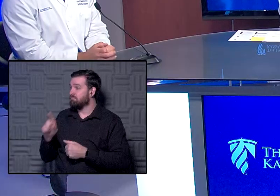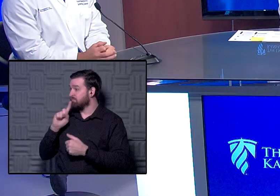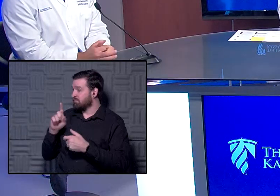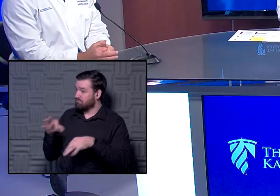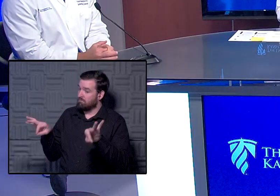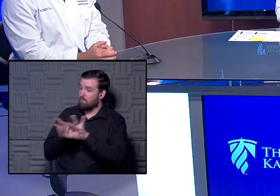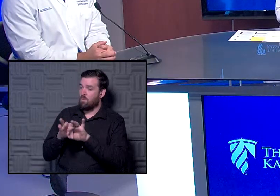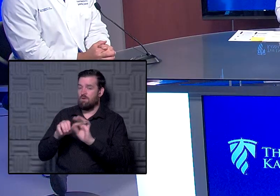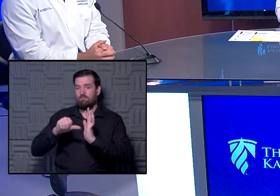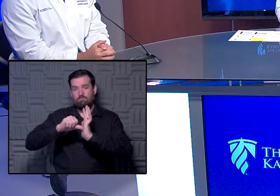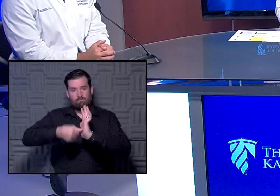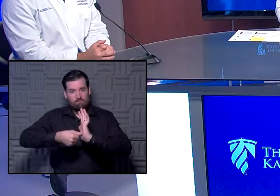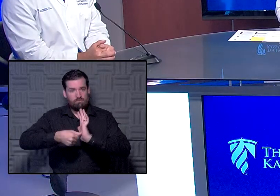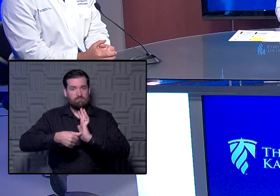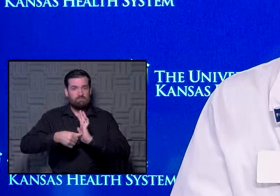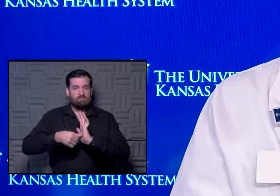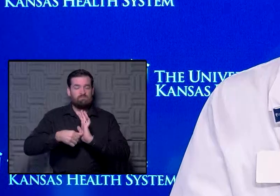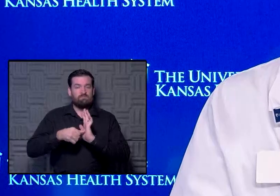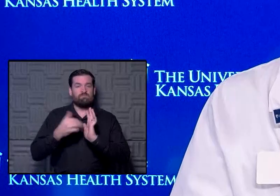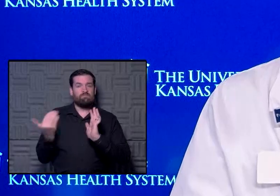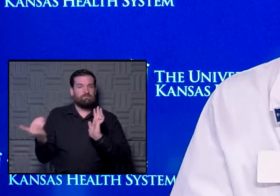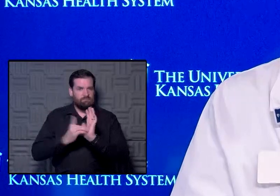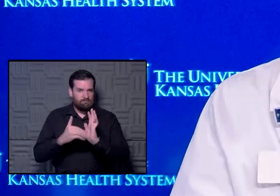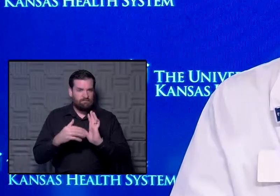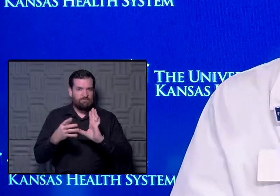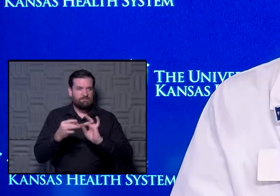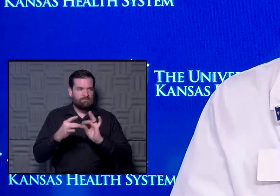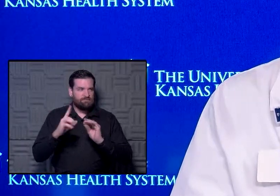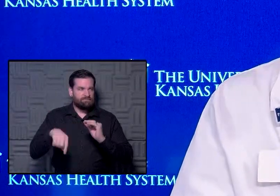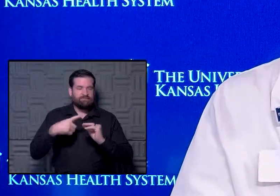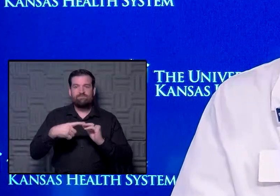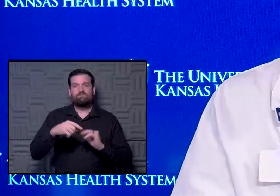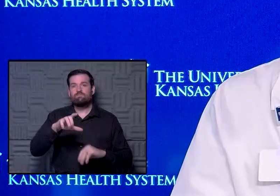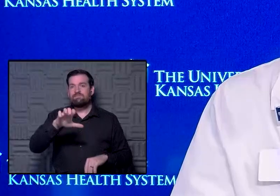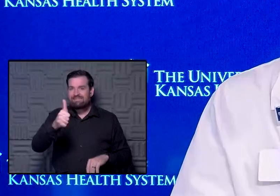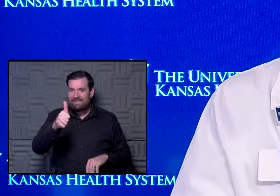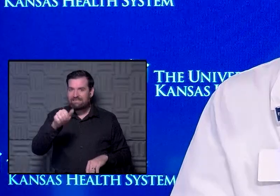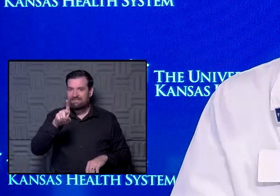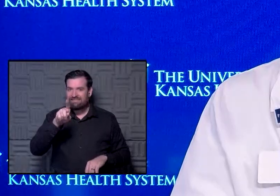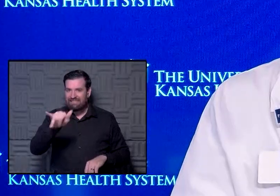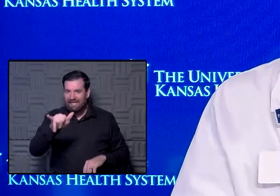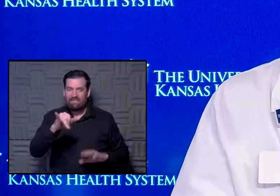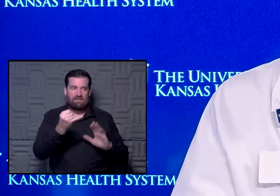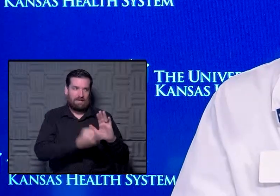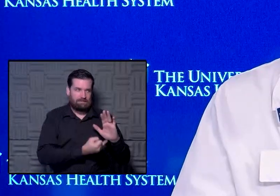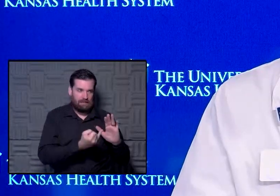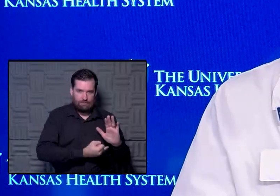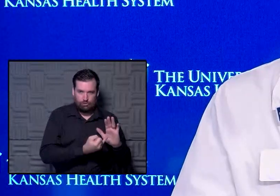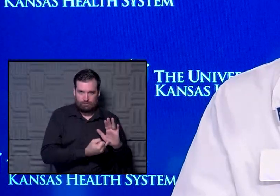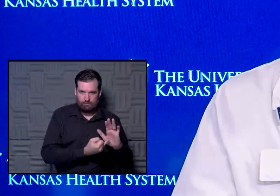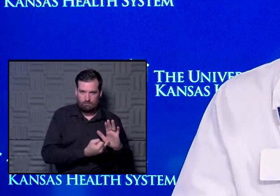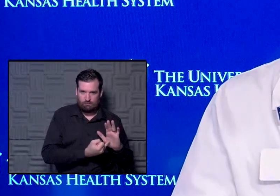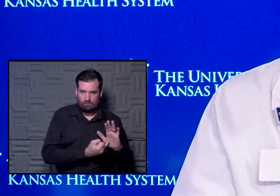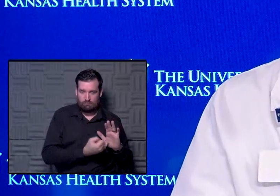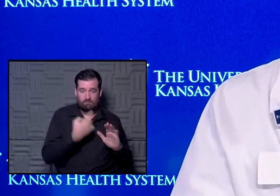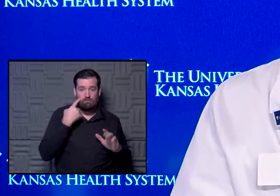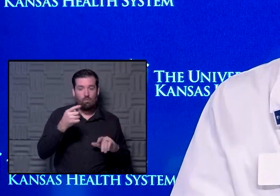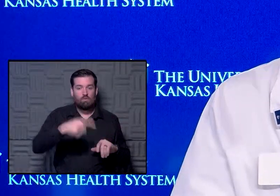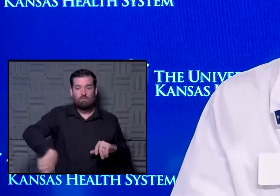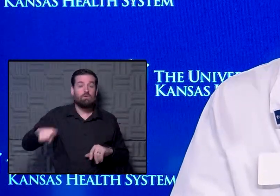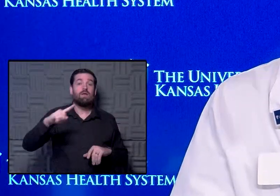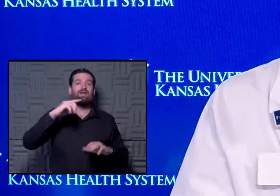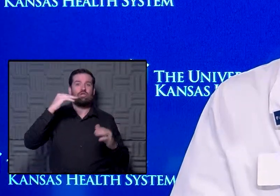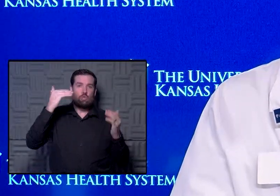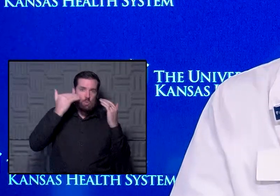important to emphasize here and to reiterate that we're talking now about the 10-day isolation period for patients who are